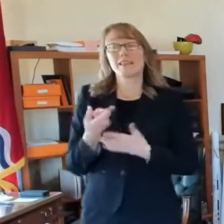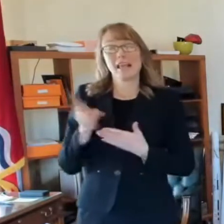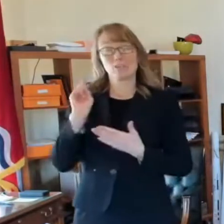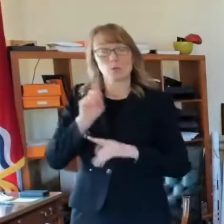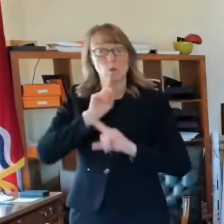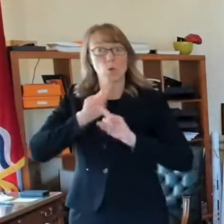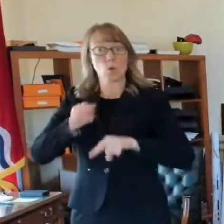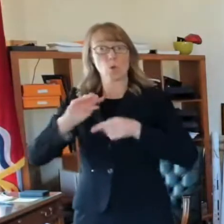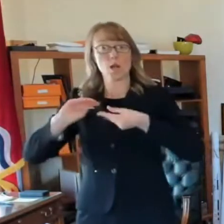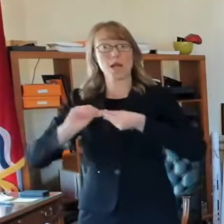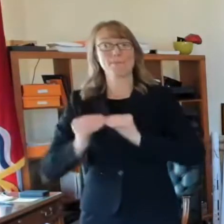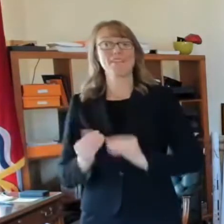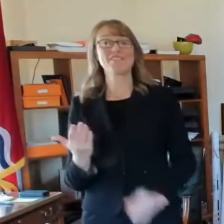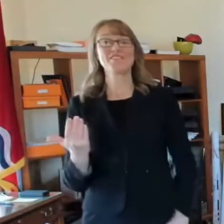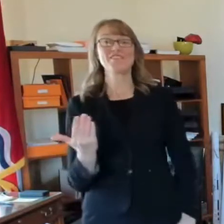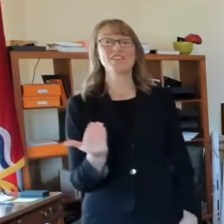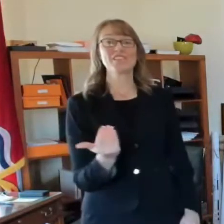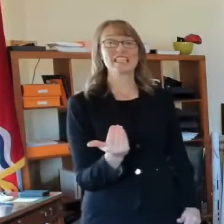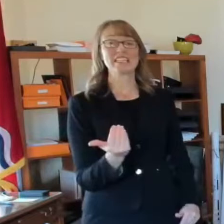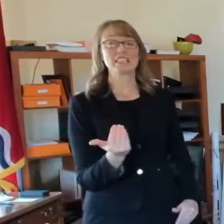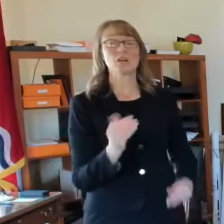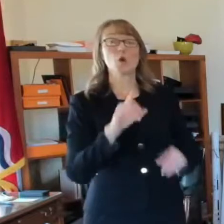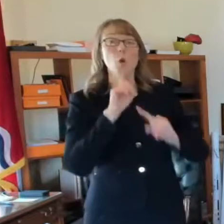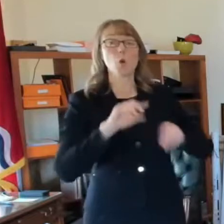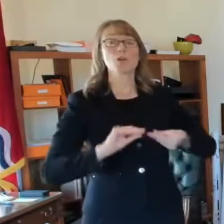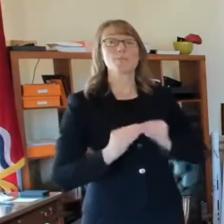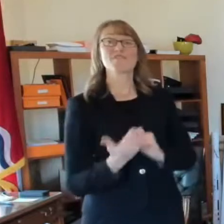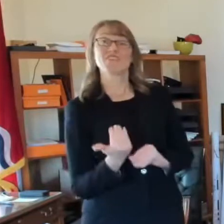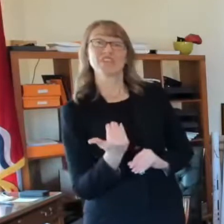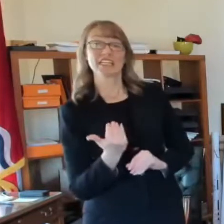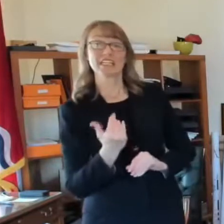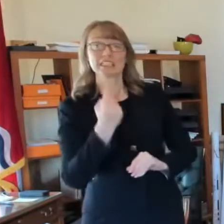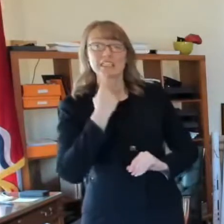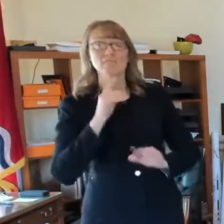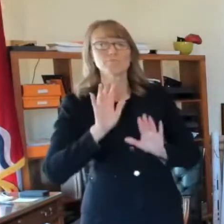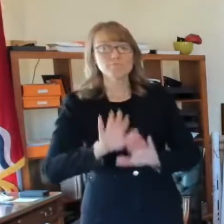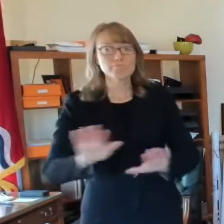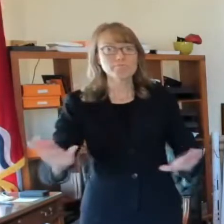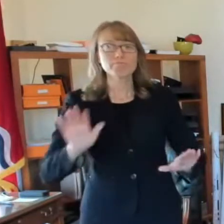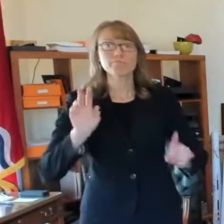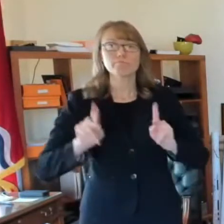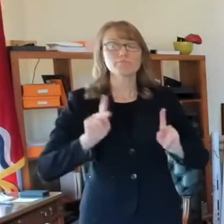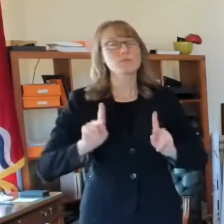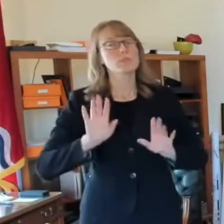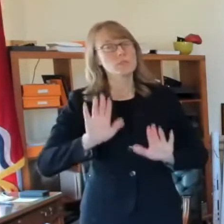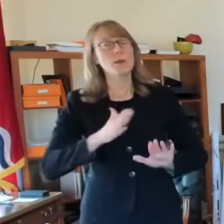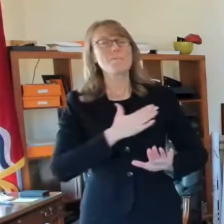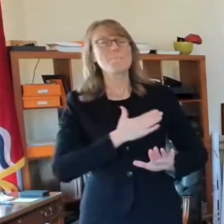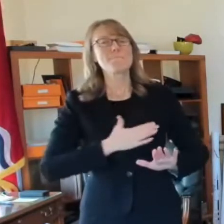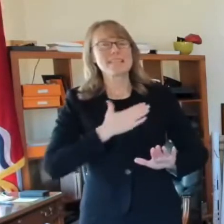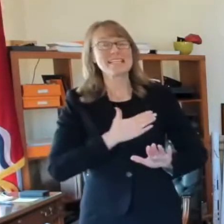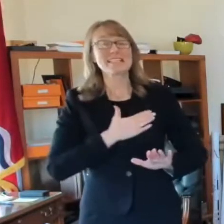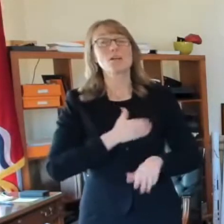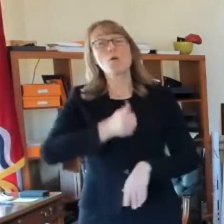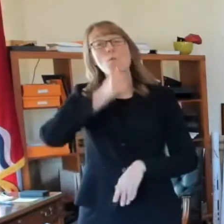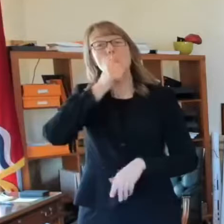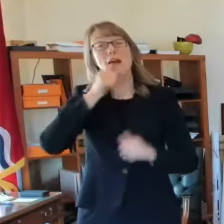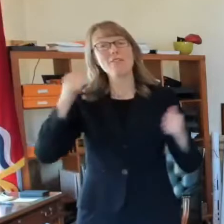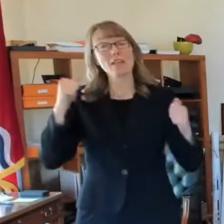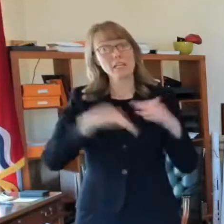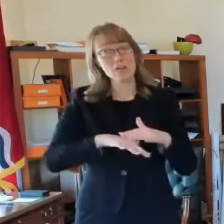order number 15 said, please, private gatherings. So get-togethers, parties, having people over to